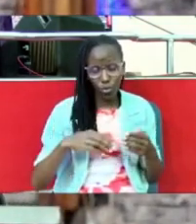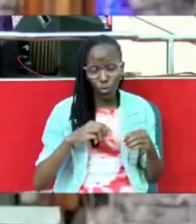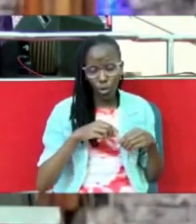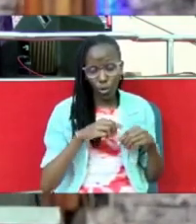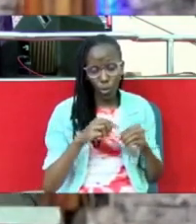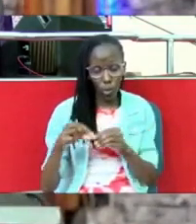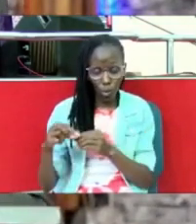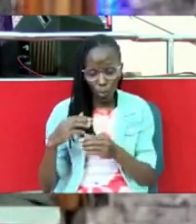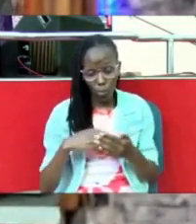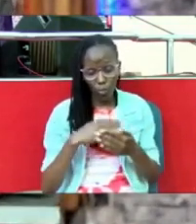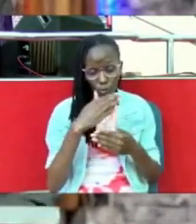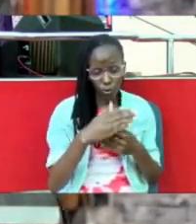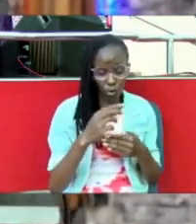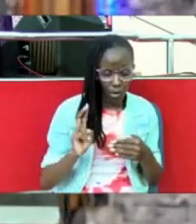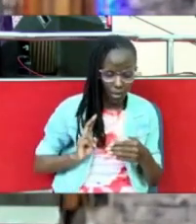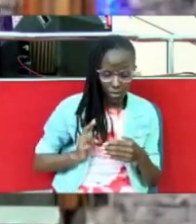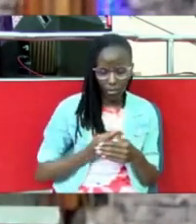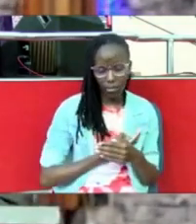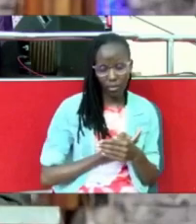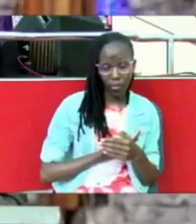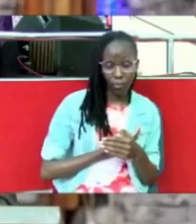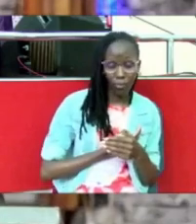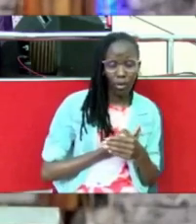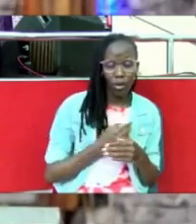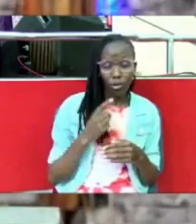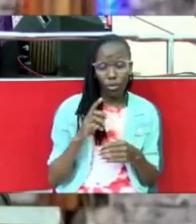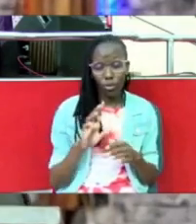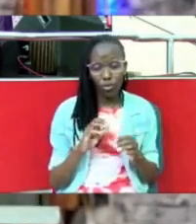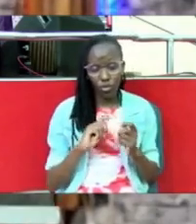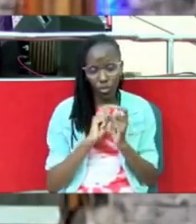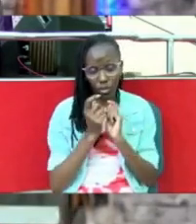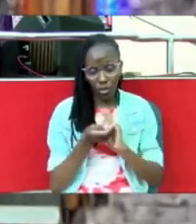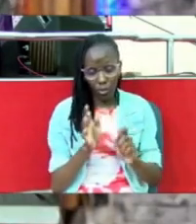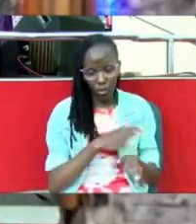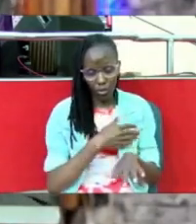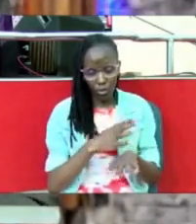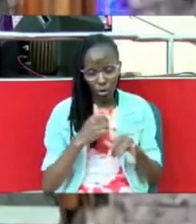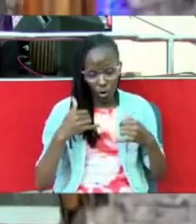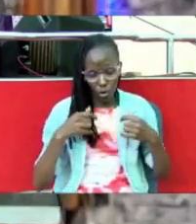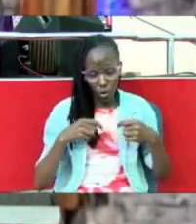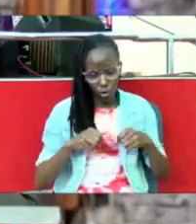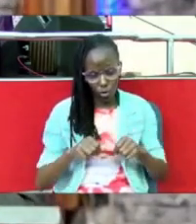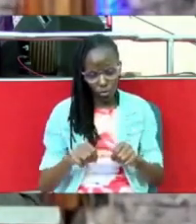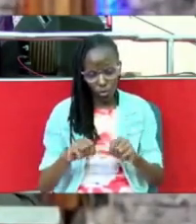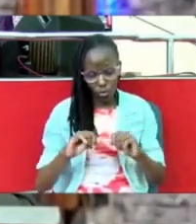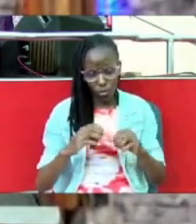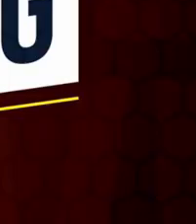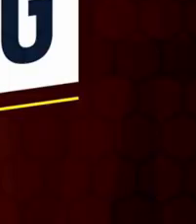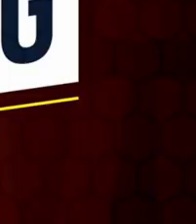Lord, you give us victory. You remain our song changer, Jehovah God. Continue to give us new songs, songs